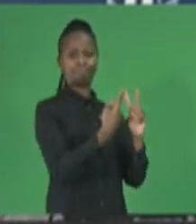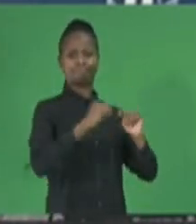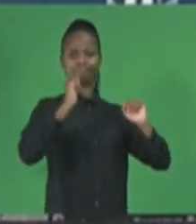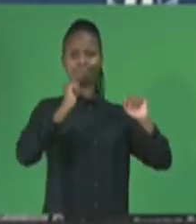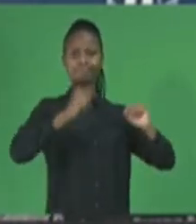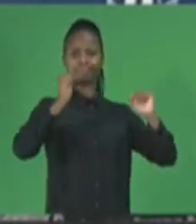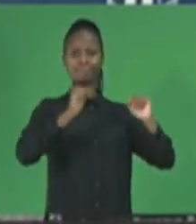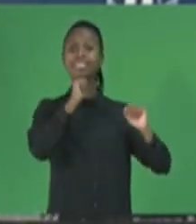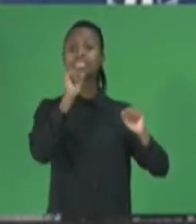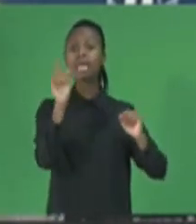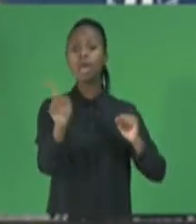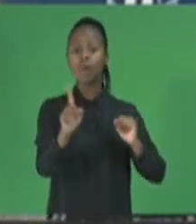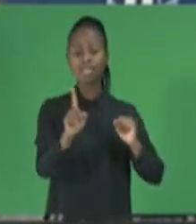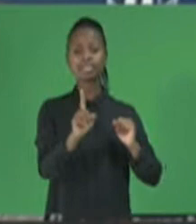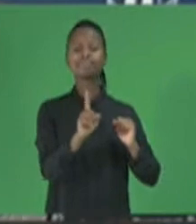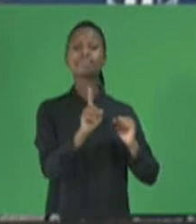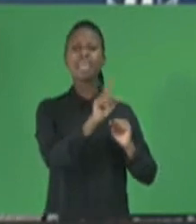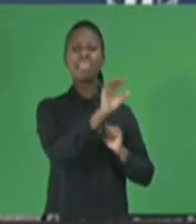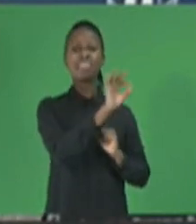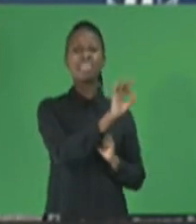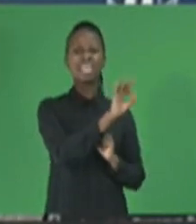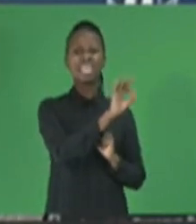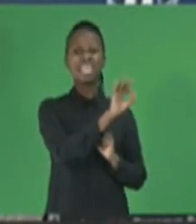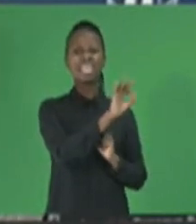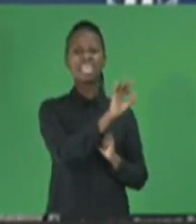to 6 to 3 to 5